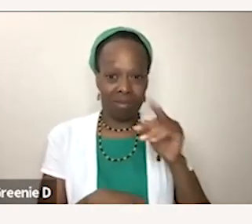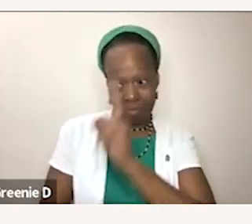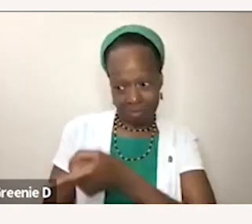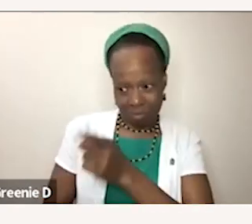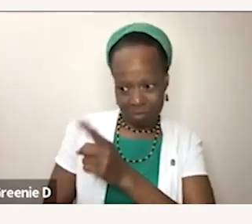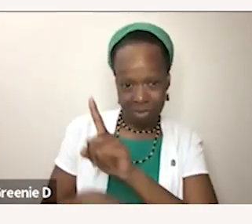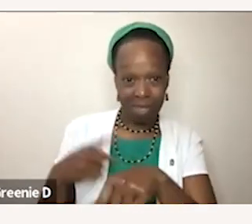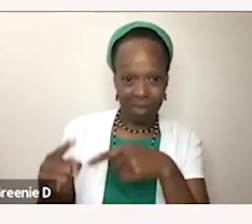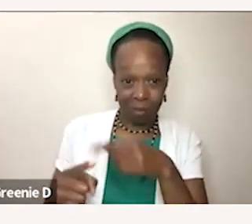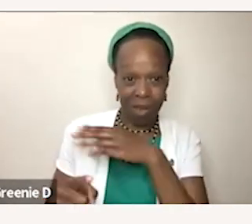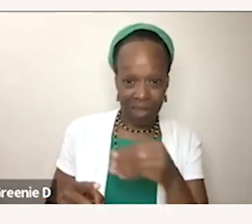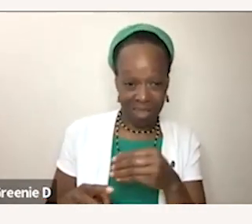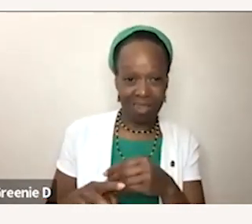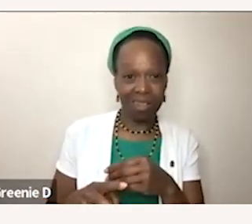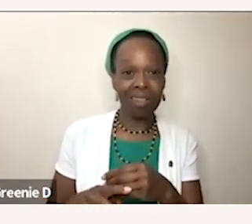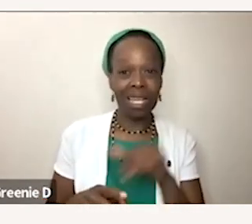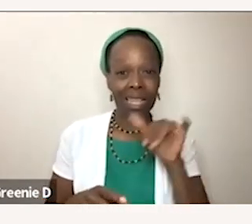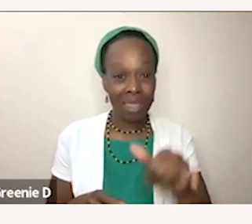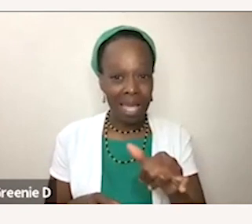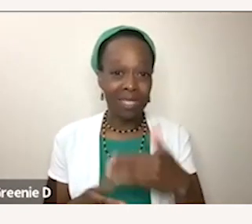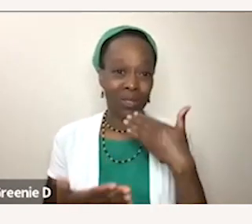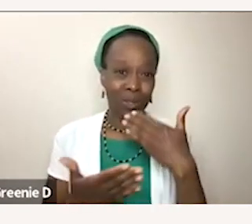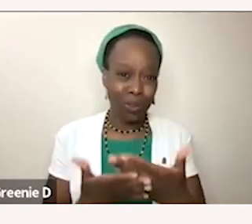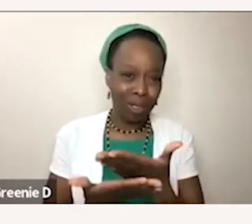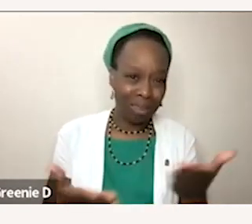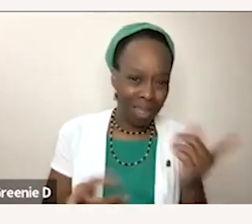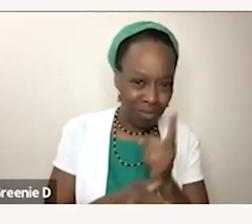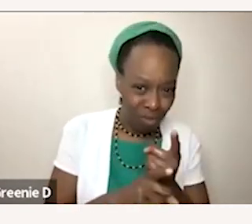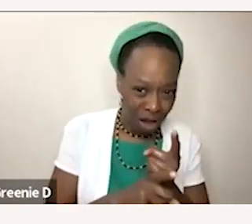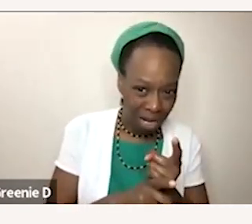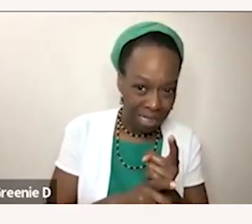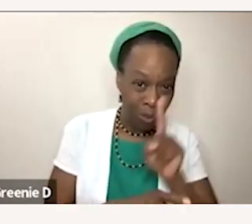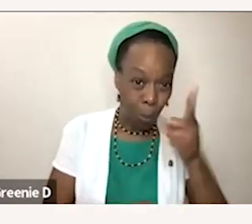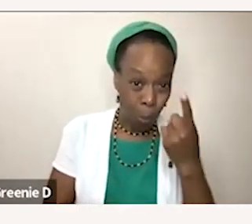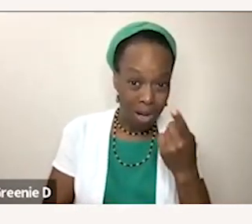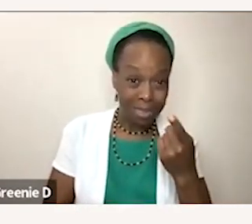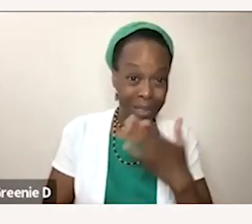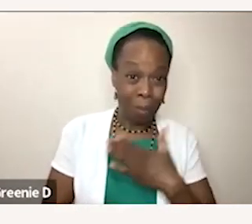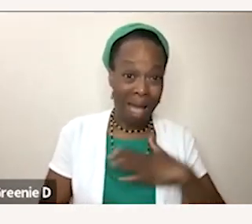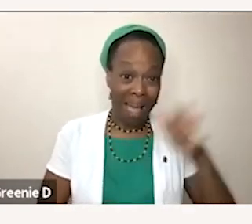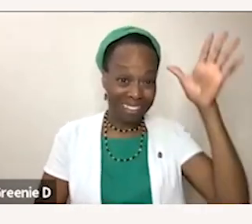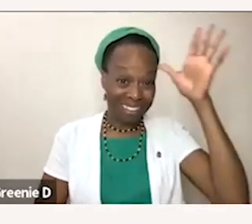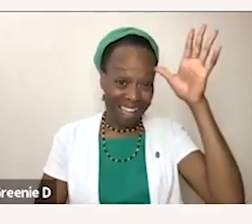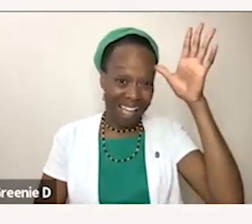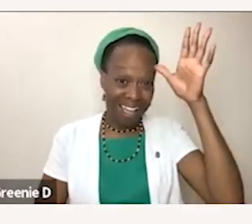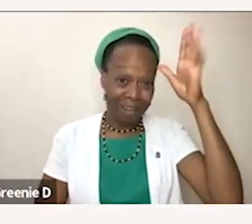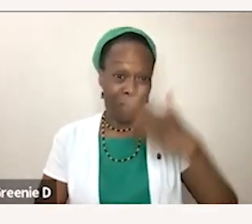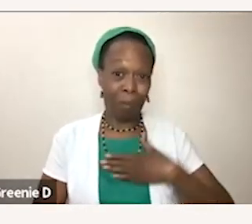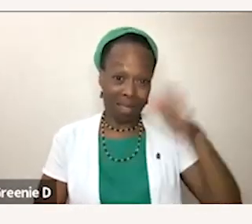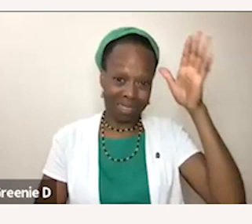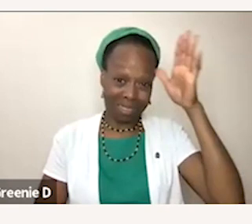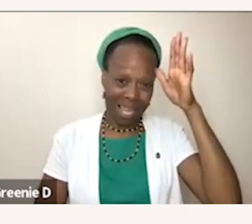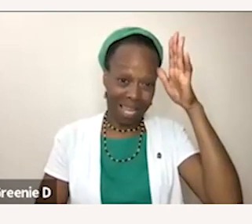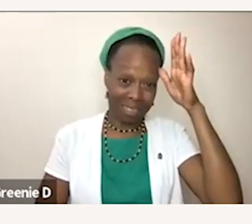a good thing, right? And once was by my dad, actually. It's